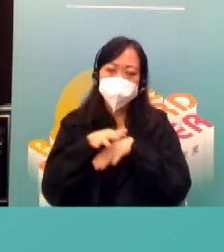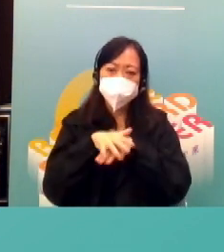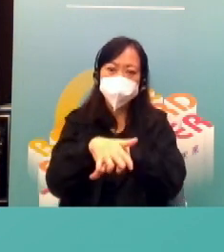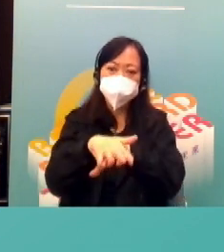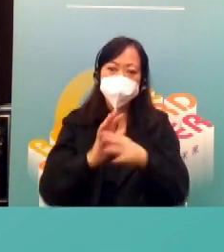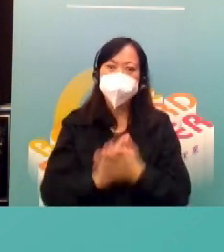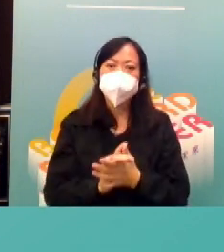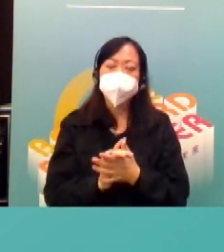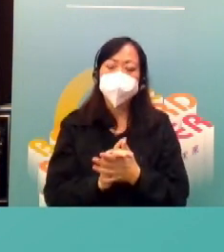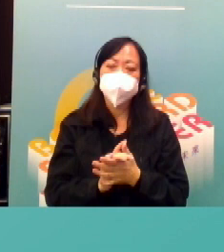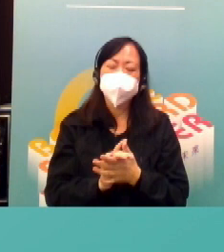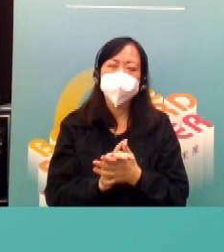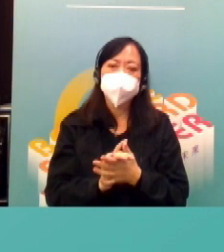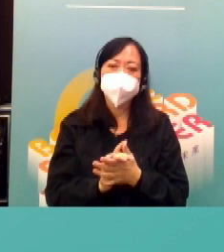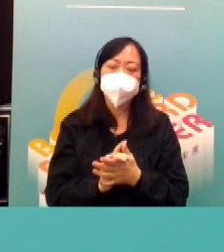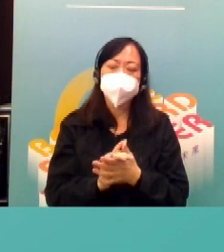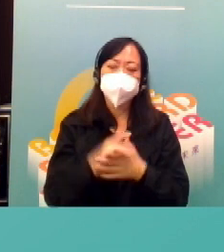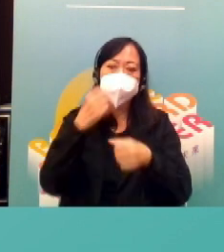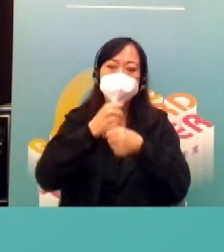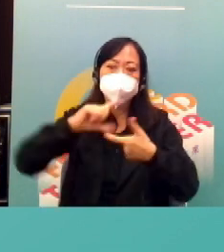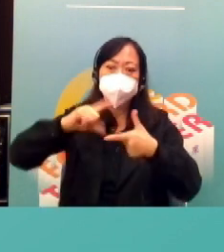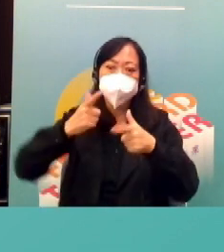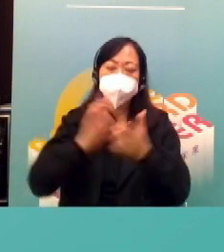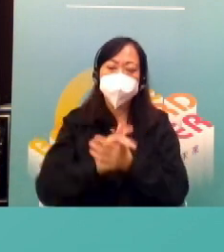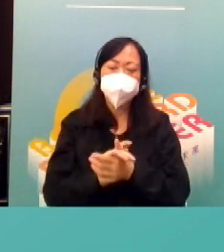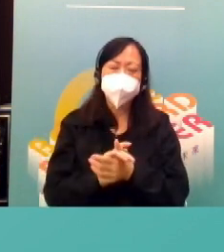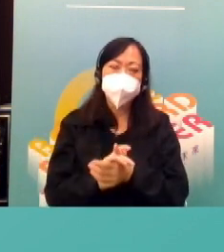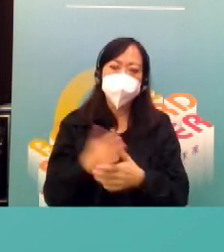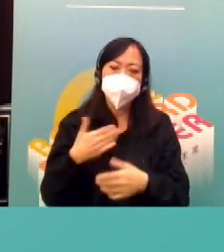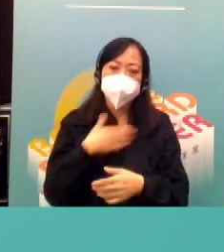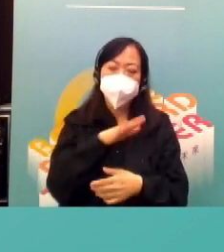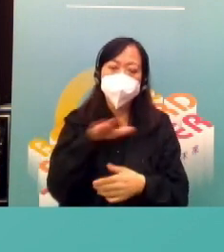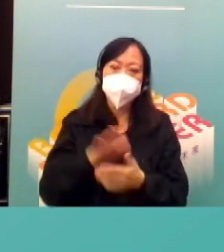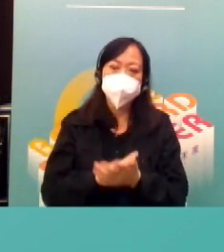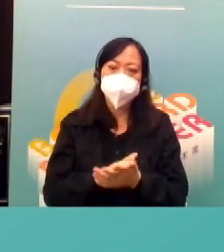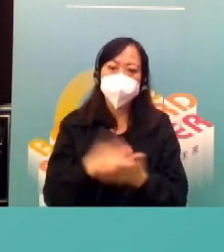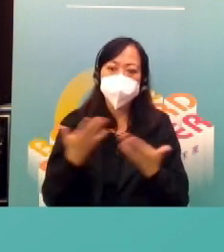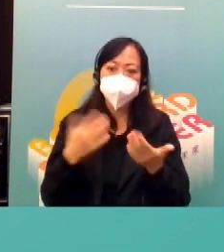focuses predominantly on supporting governments to put in place policies and